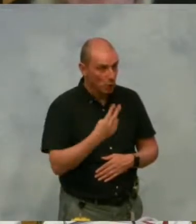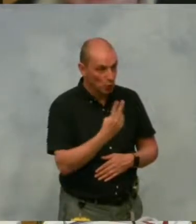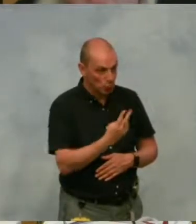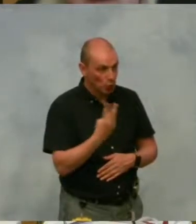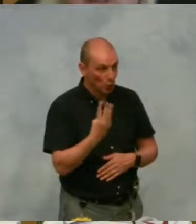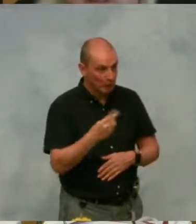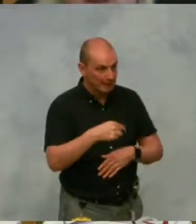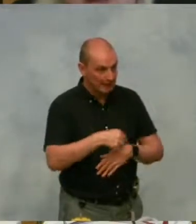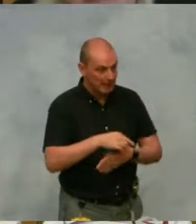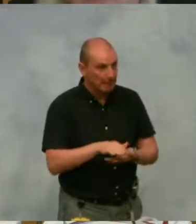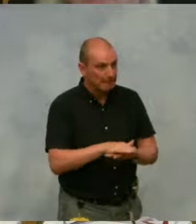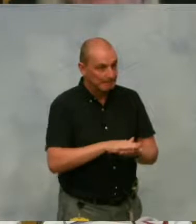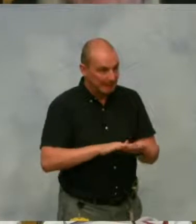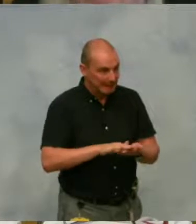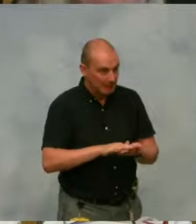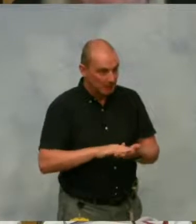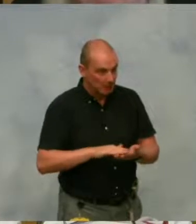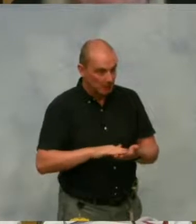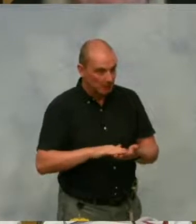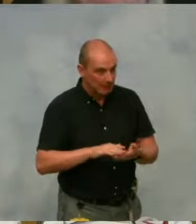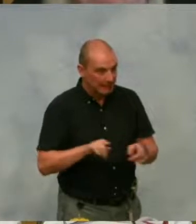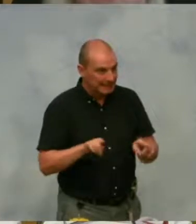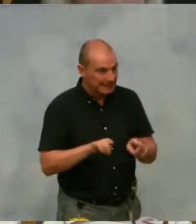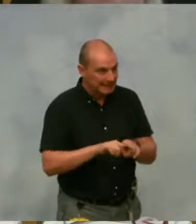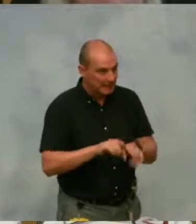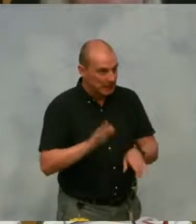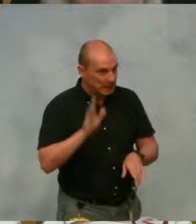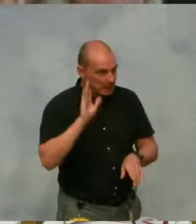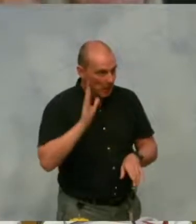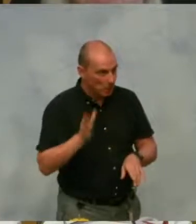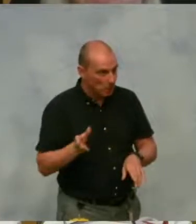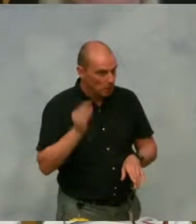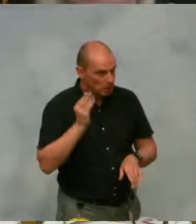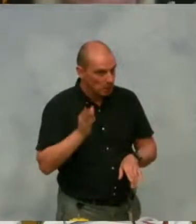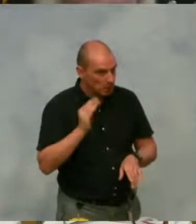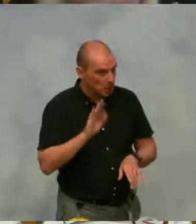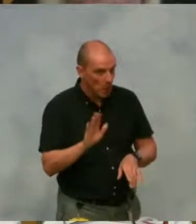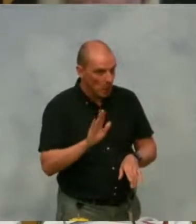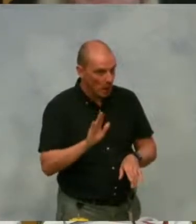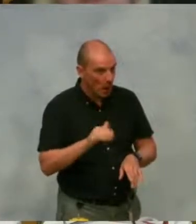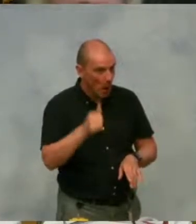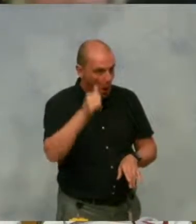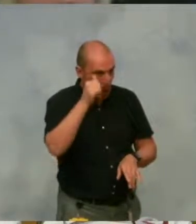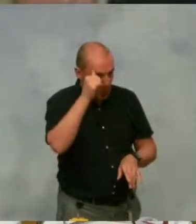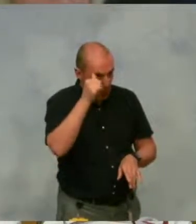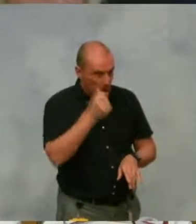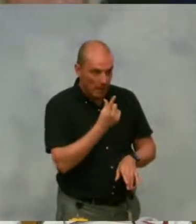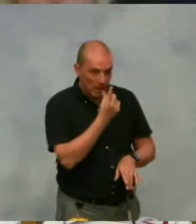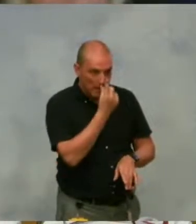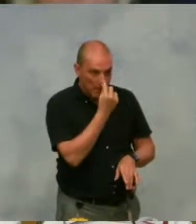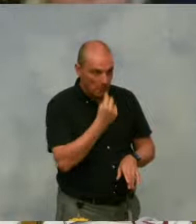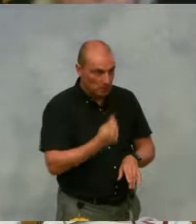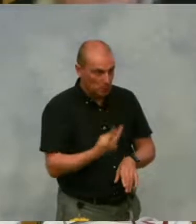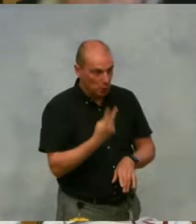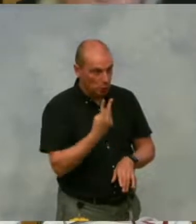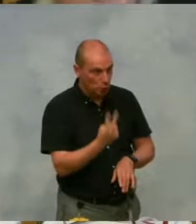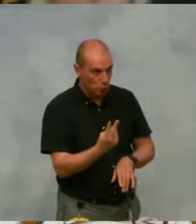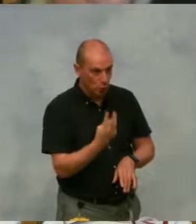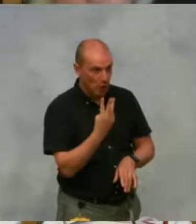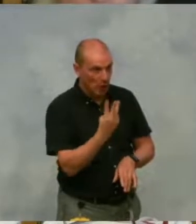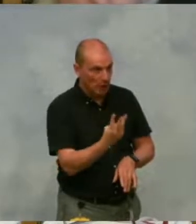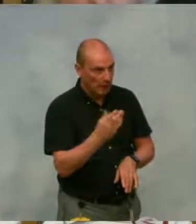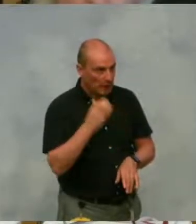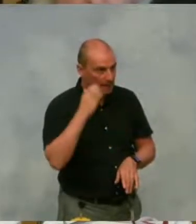just one person, but it's upsetting up here because we can hear lots of things. Could you make sure that you switch